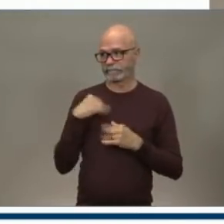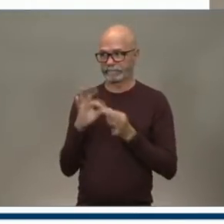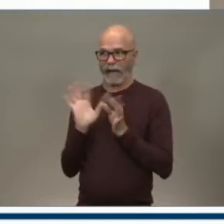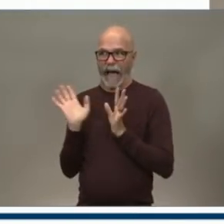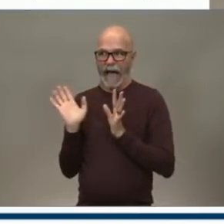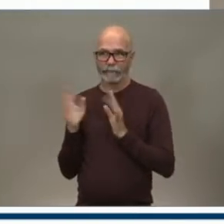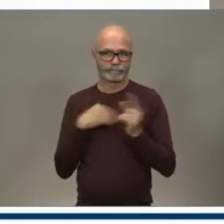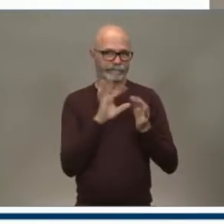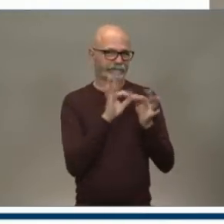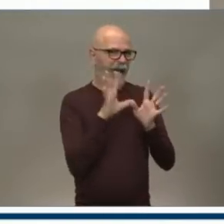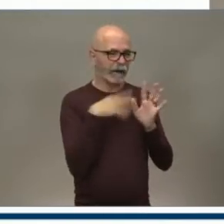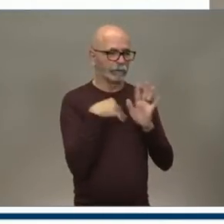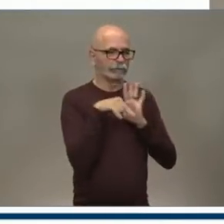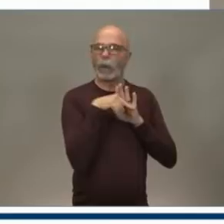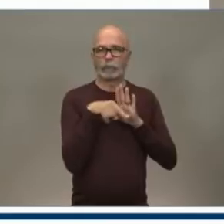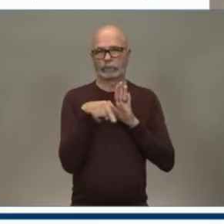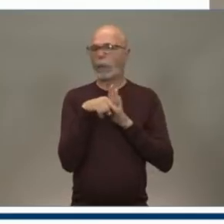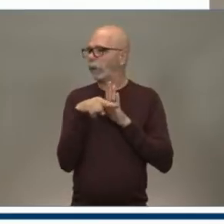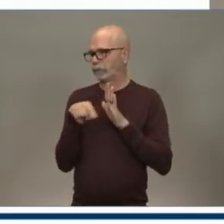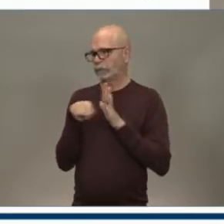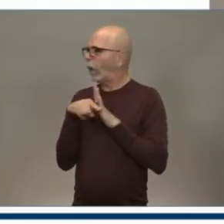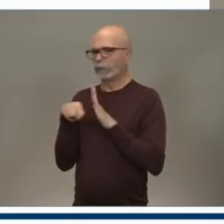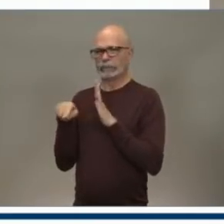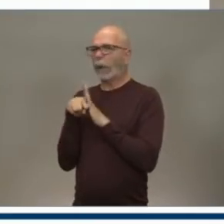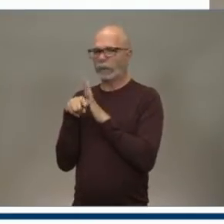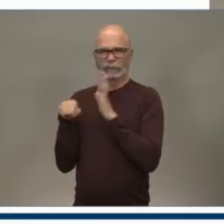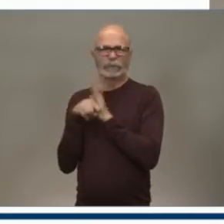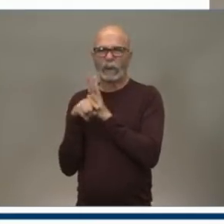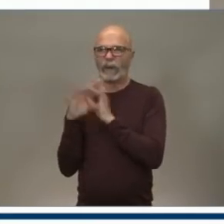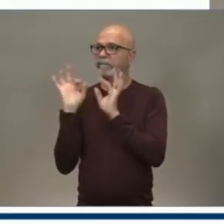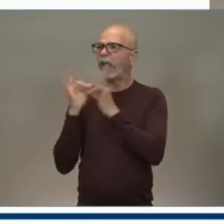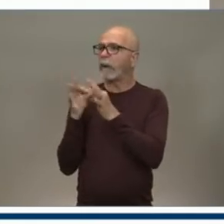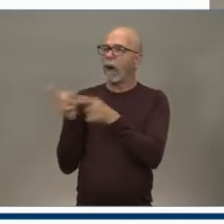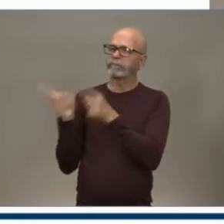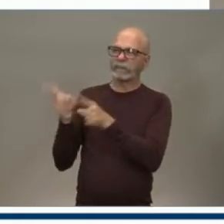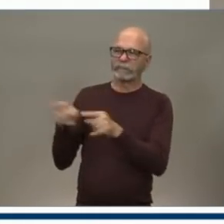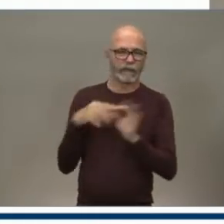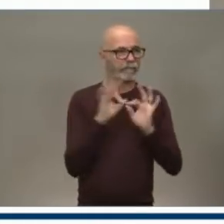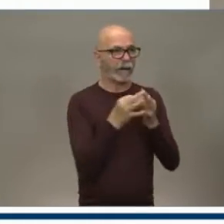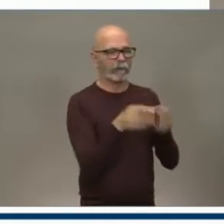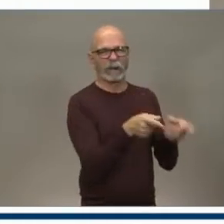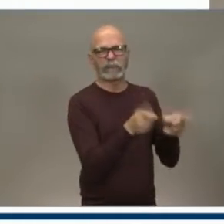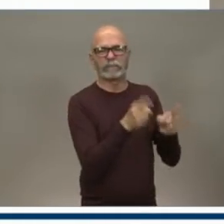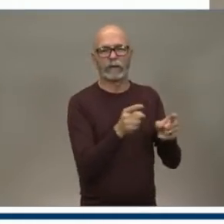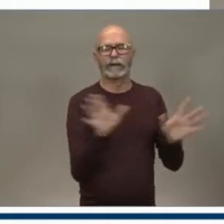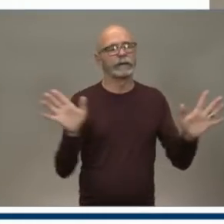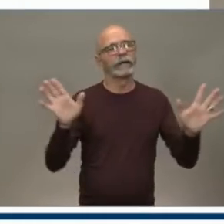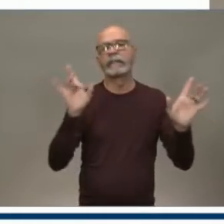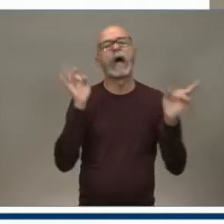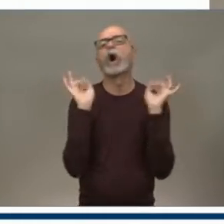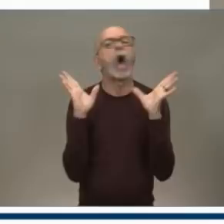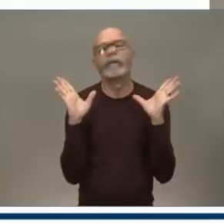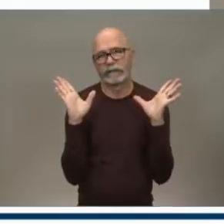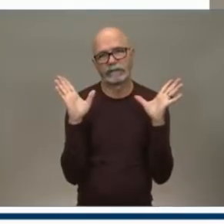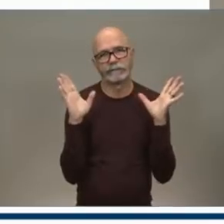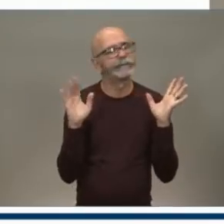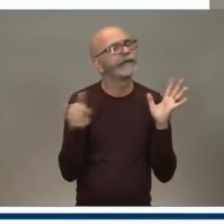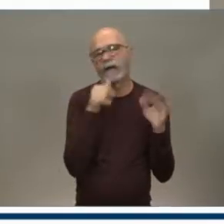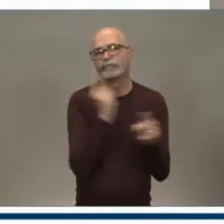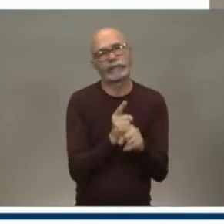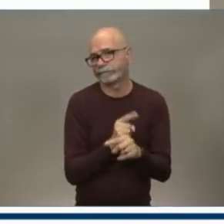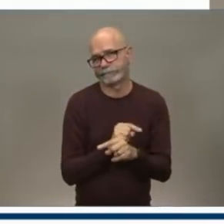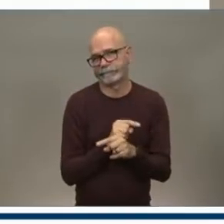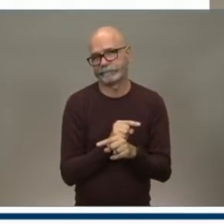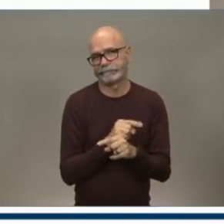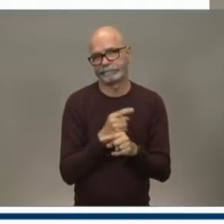people the families that are involved, of these individuals. That is wrong and it's inappropriate. We need to